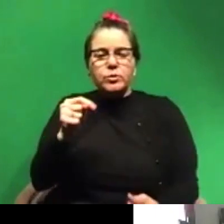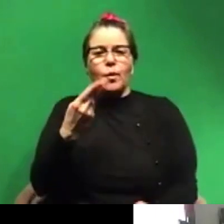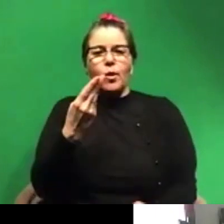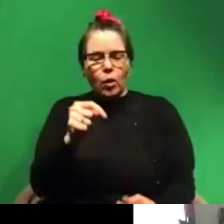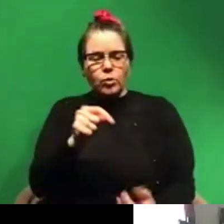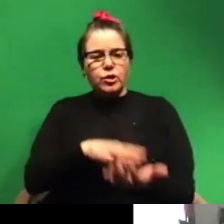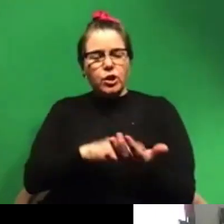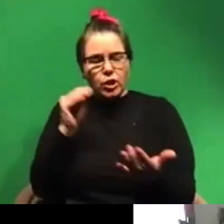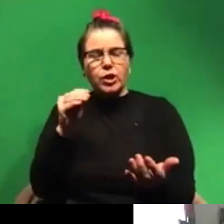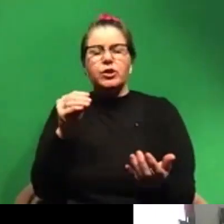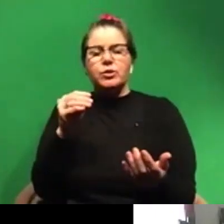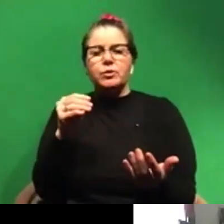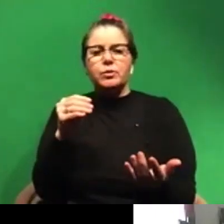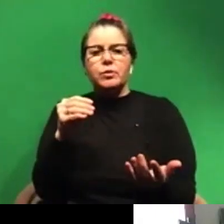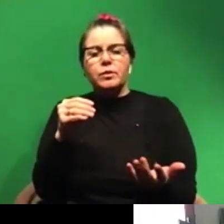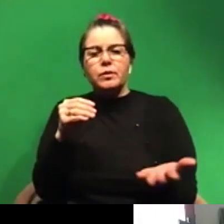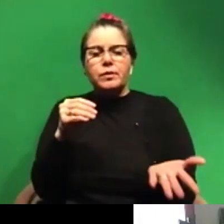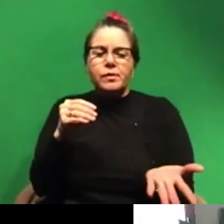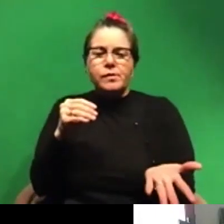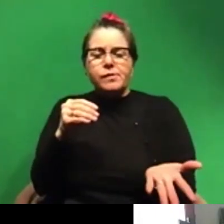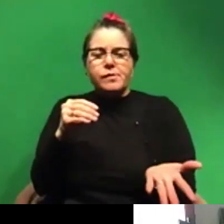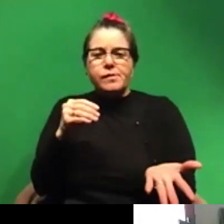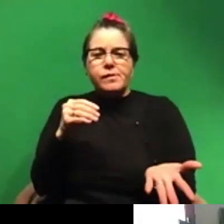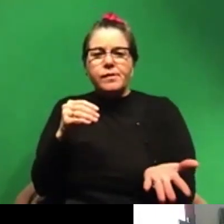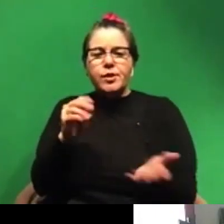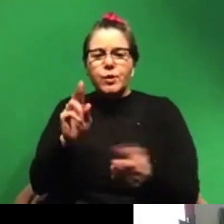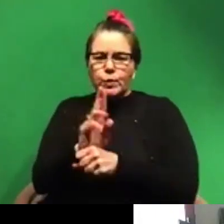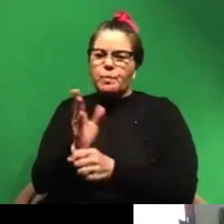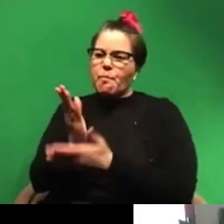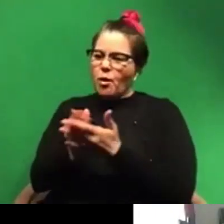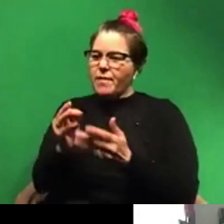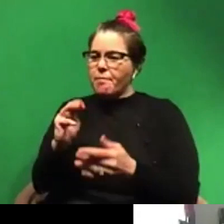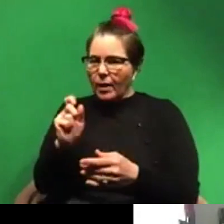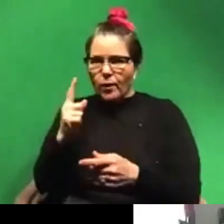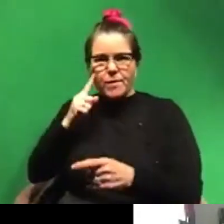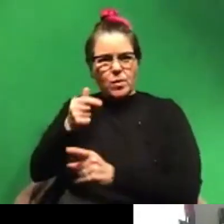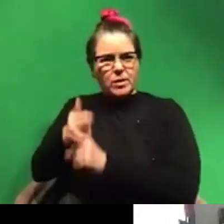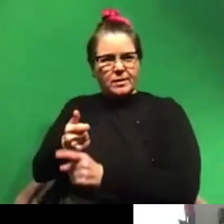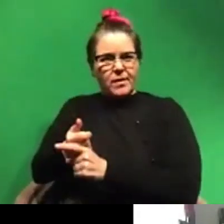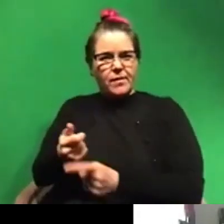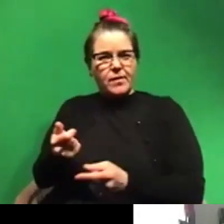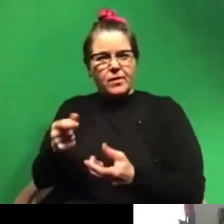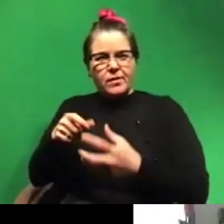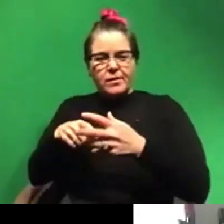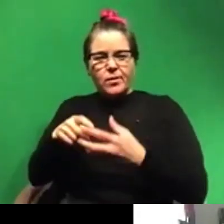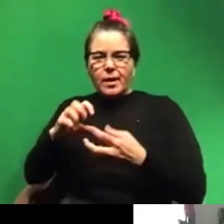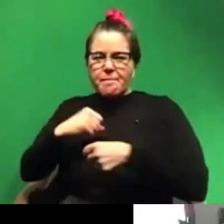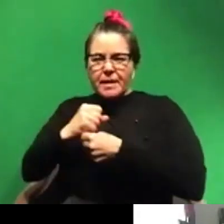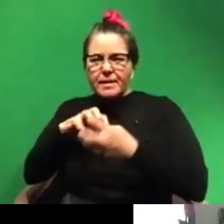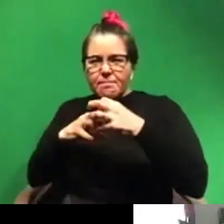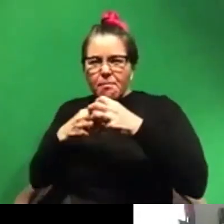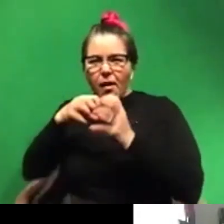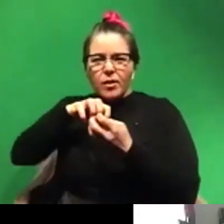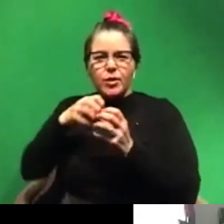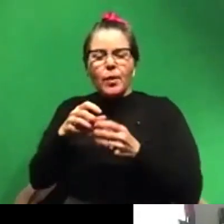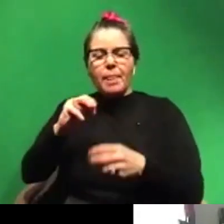make part of the microbe for the microbe, which is, it makes this molecule that the microbe needs to live.